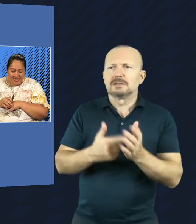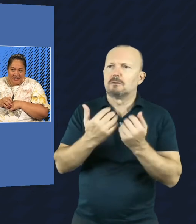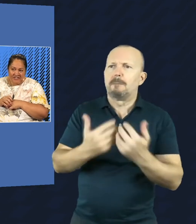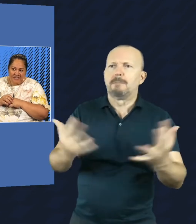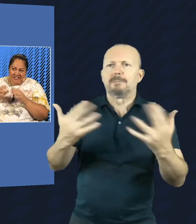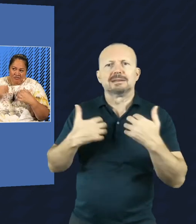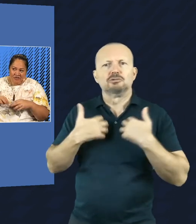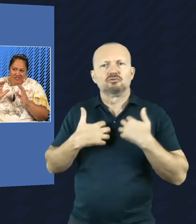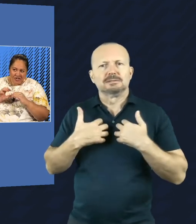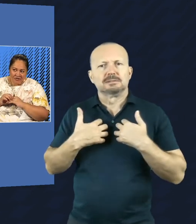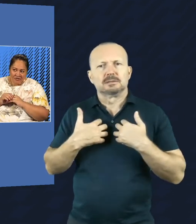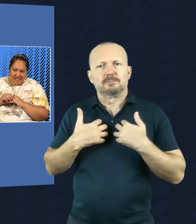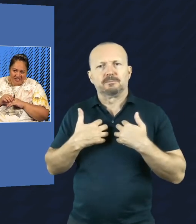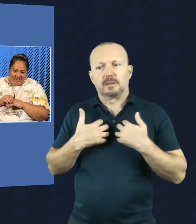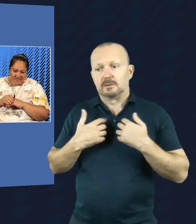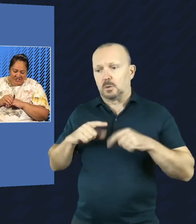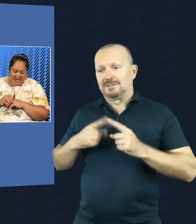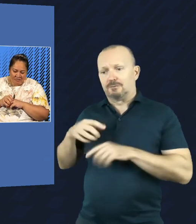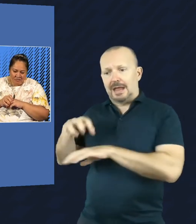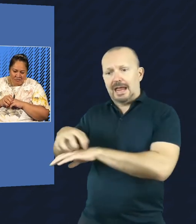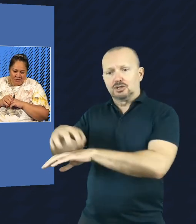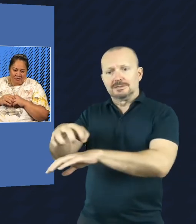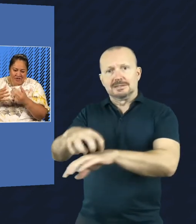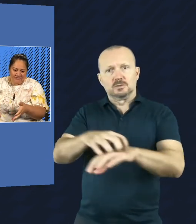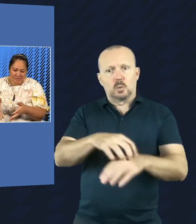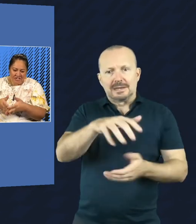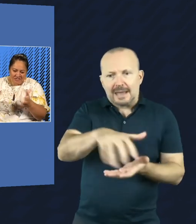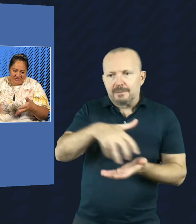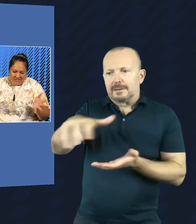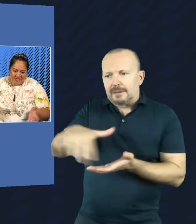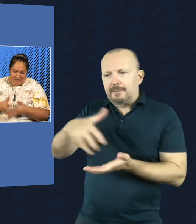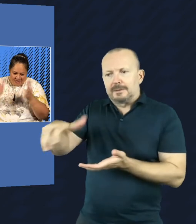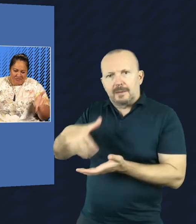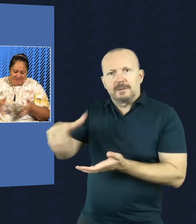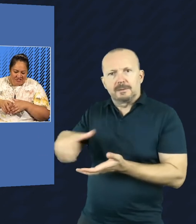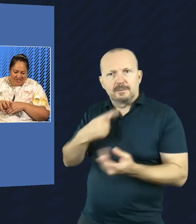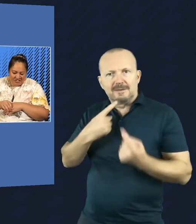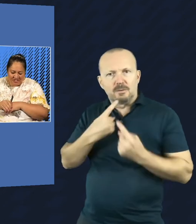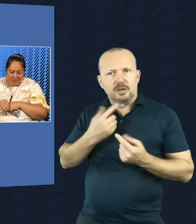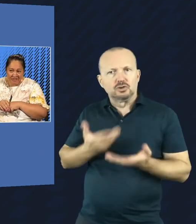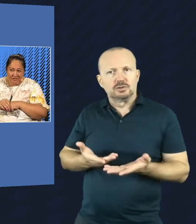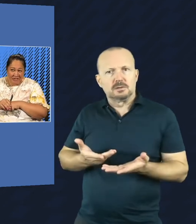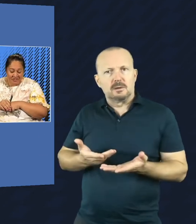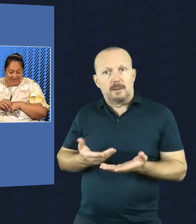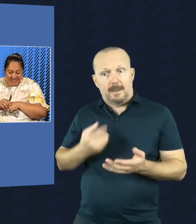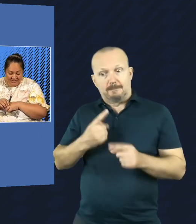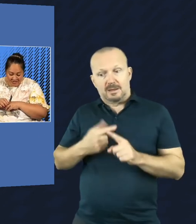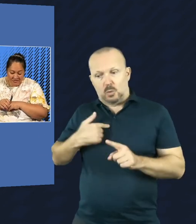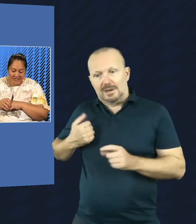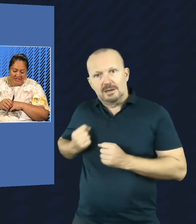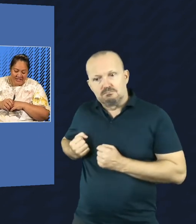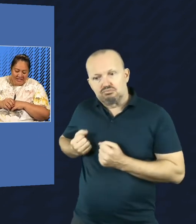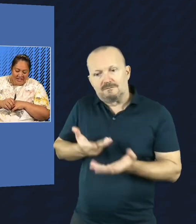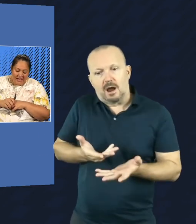agencies, and we also ourselves, we provide information into this big infrastructure as well from our surveys